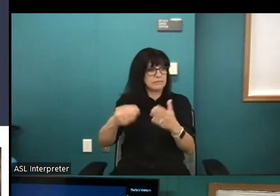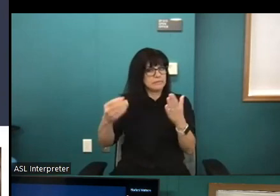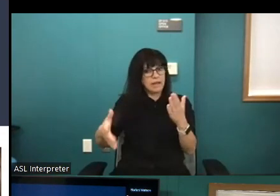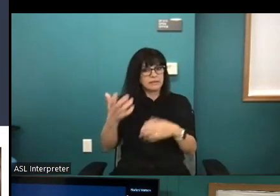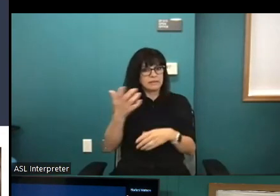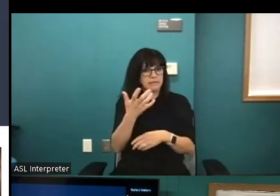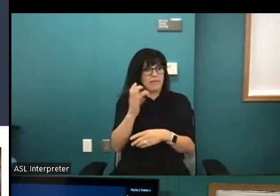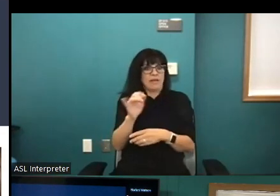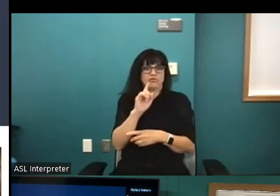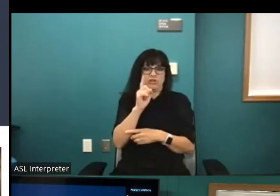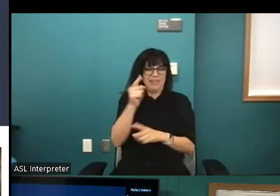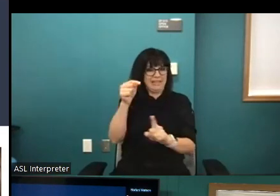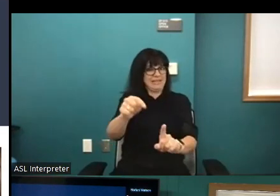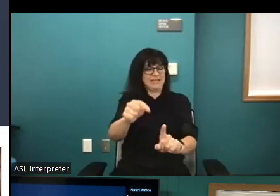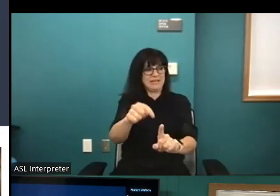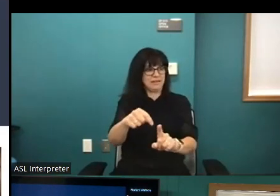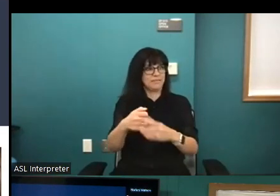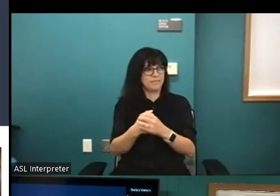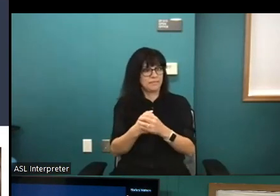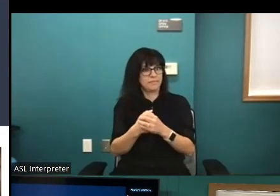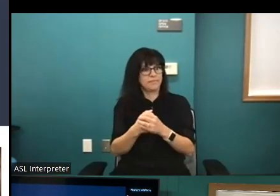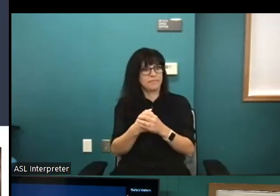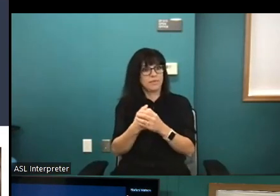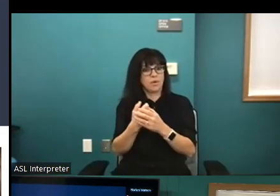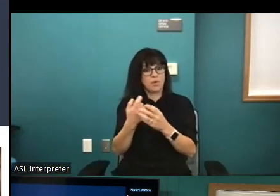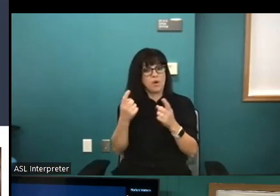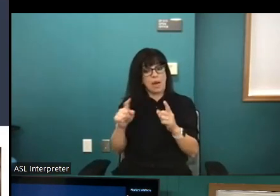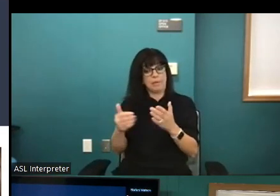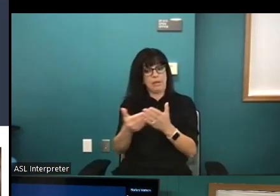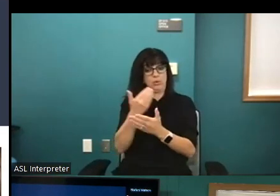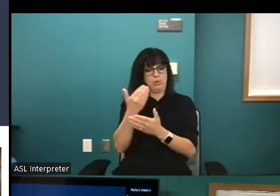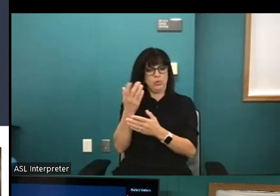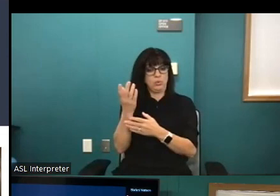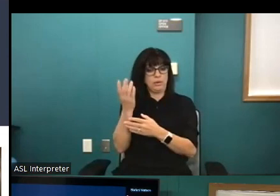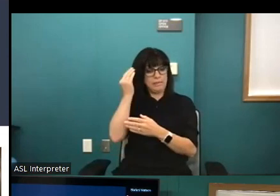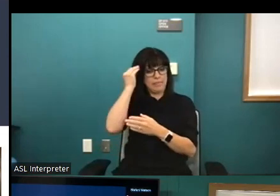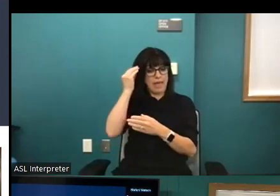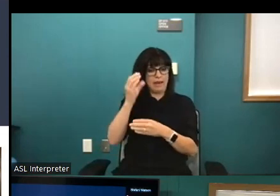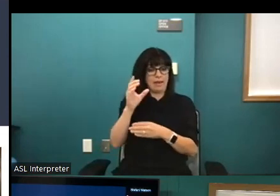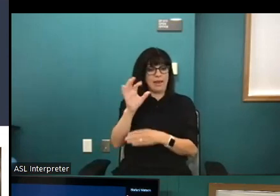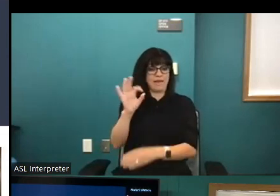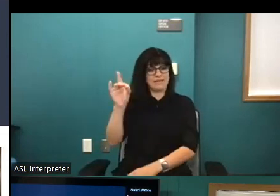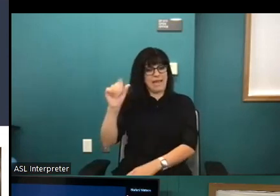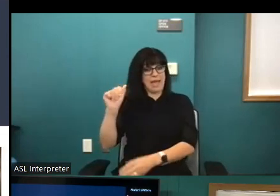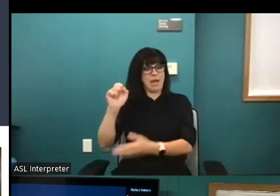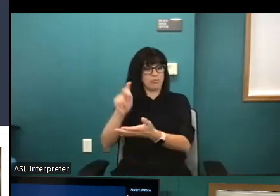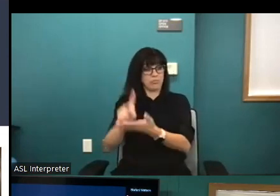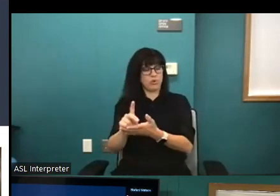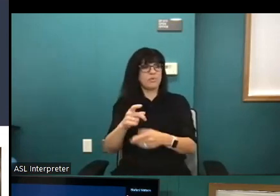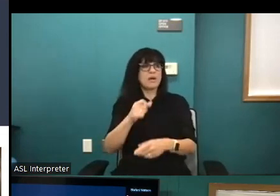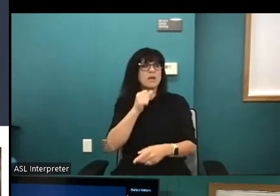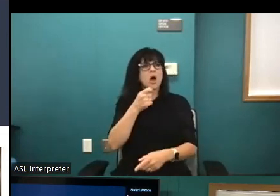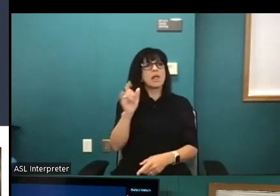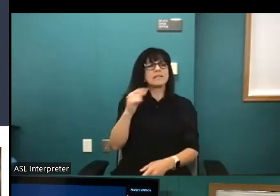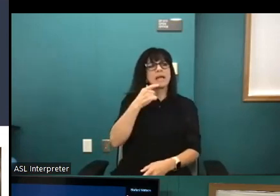So that's really what it was. So when a new implant gets FDA approval, it's not like the FDA says, cochlear